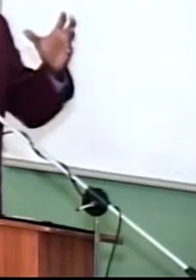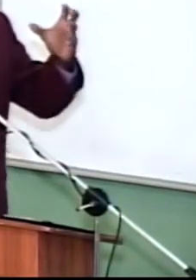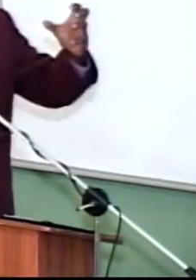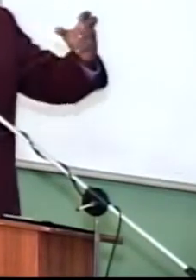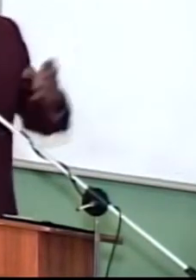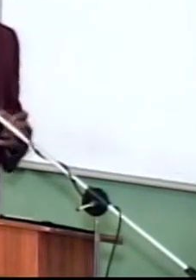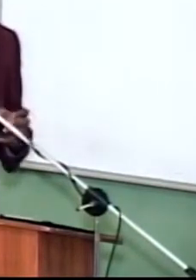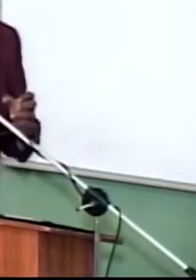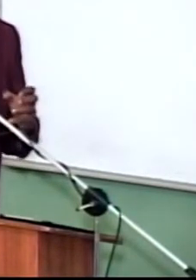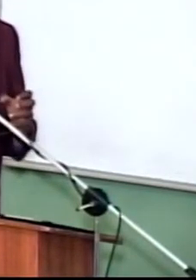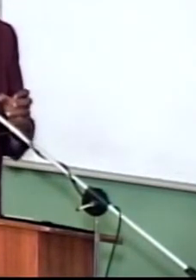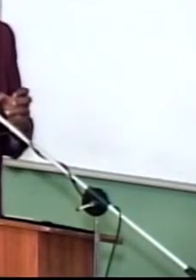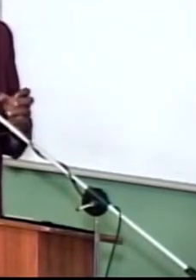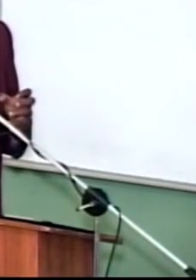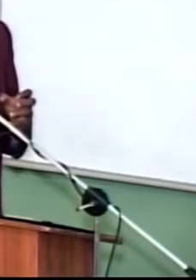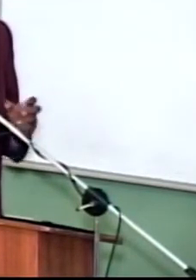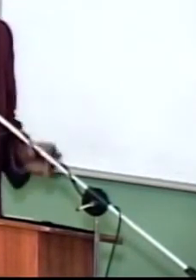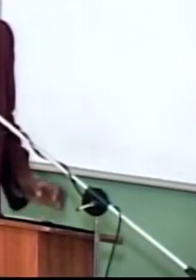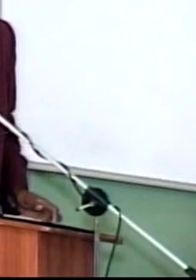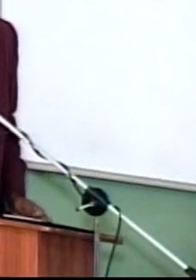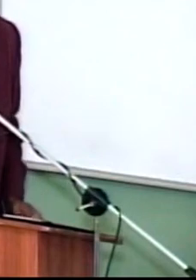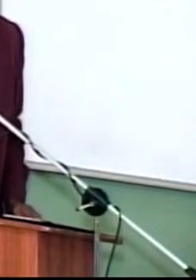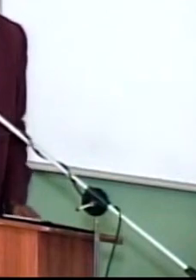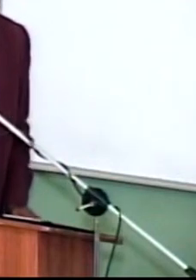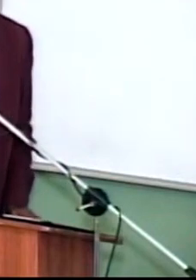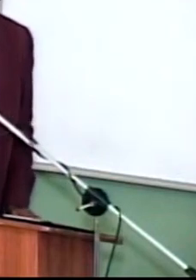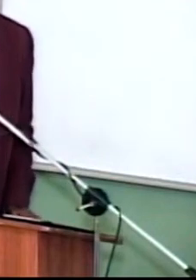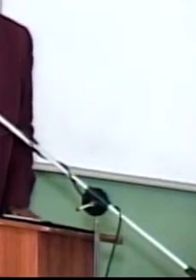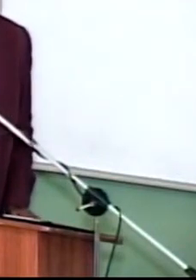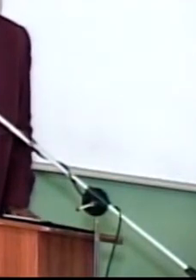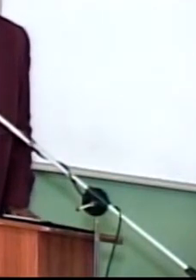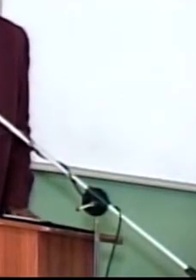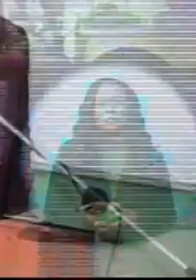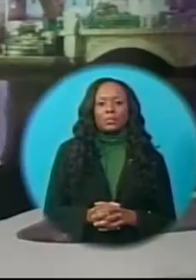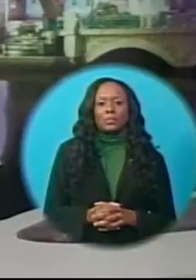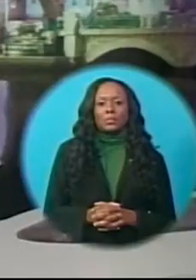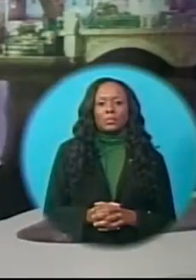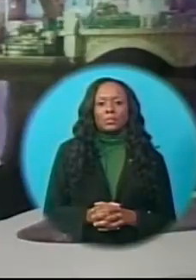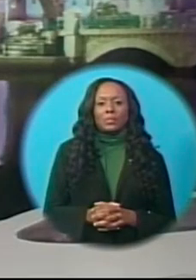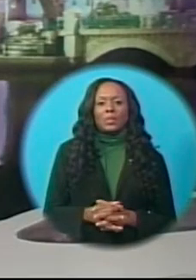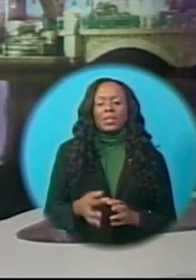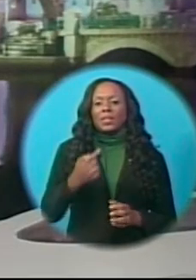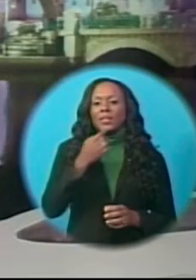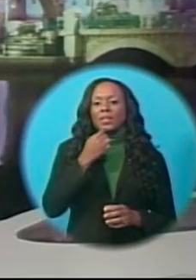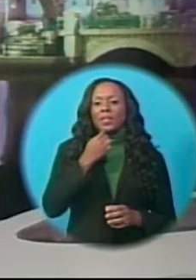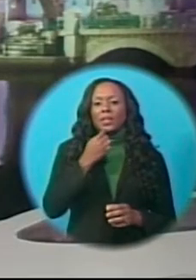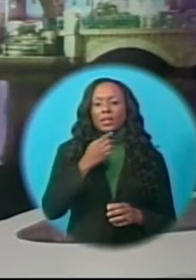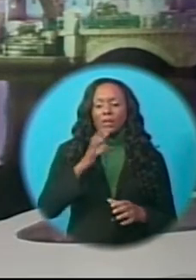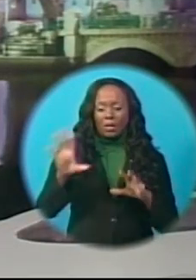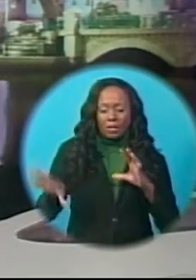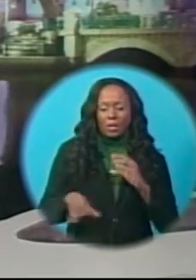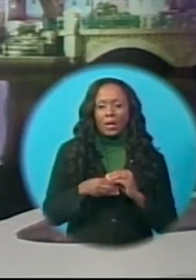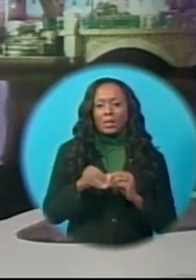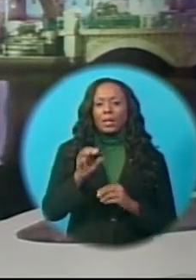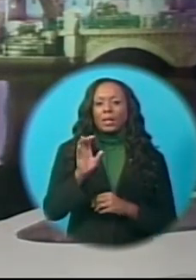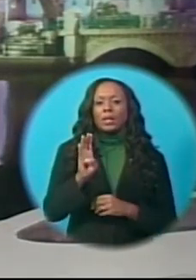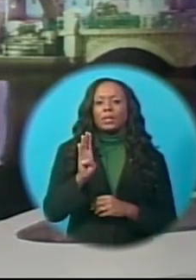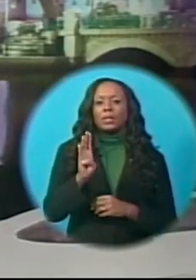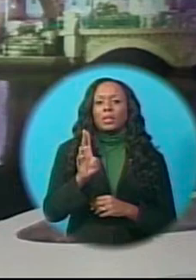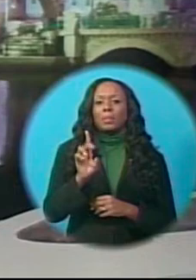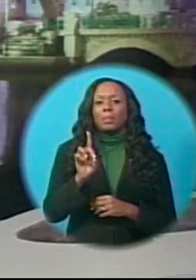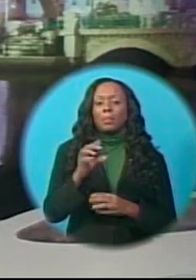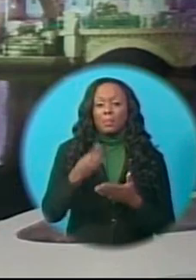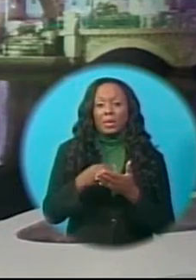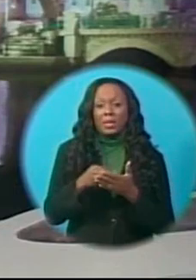about discontinuance of service is a difficult one. Dr. James says the total budget for health stands